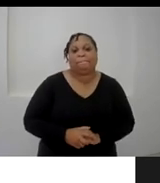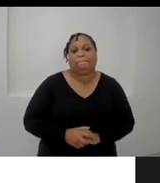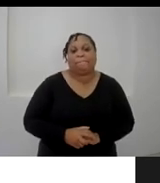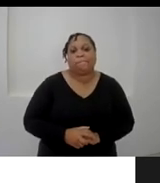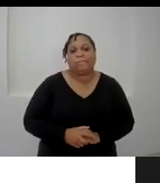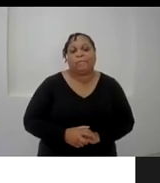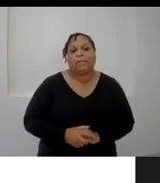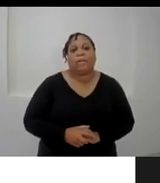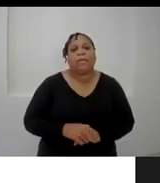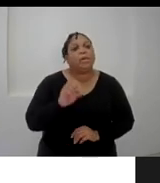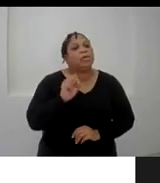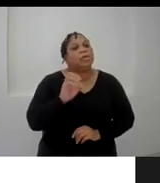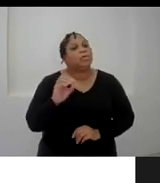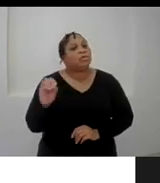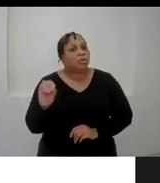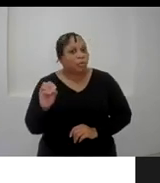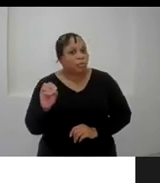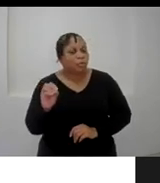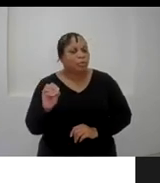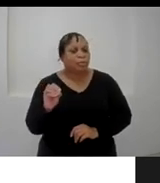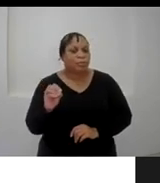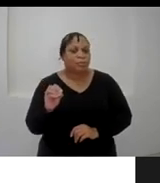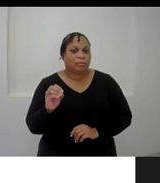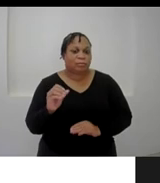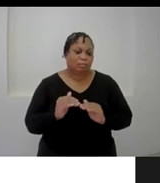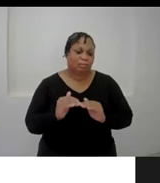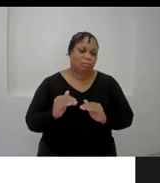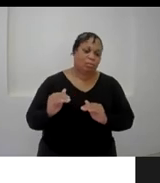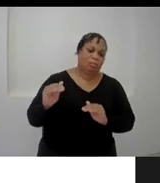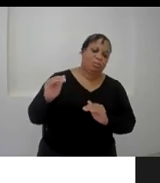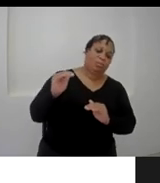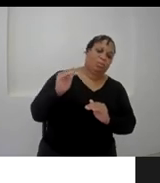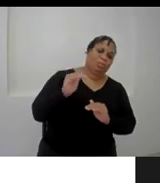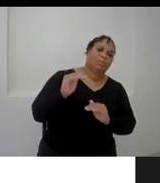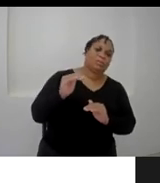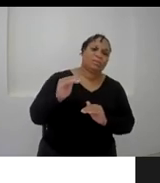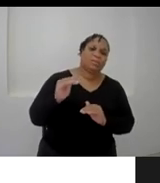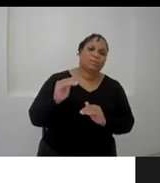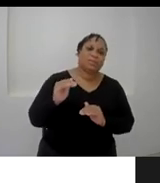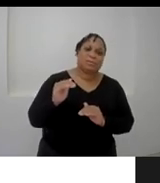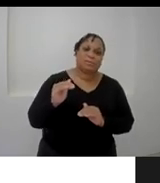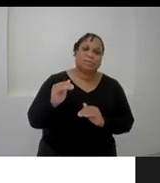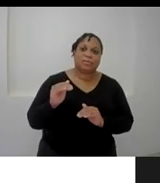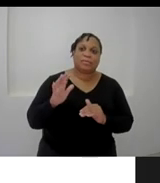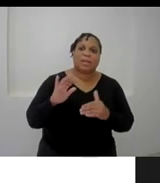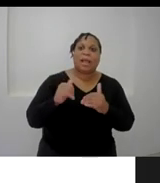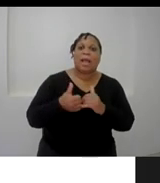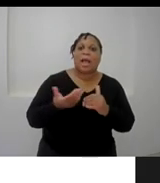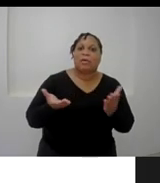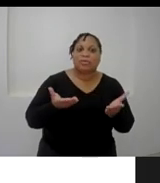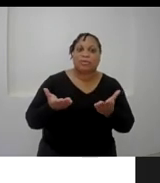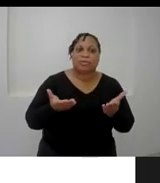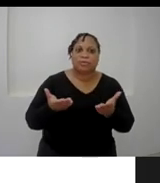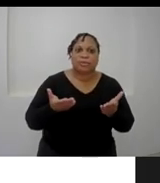So at a moving up a level, looking at the ways in which services support